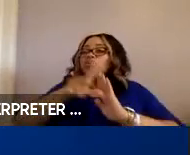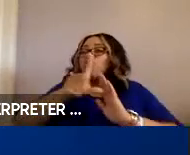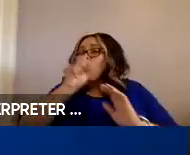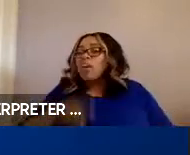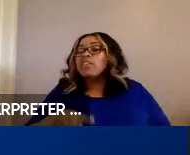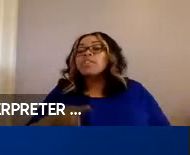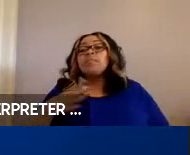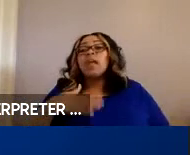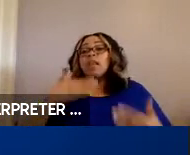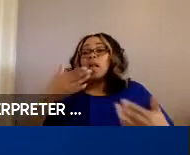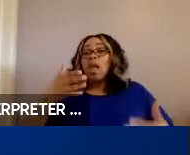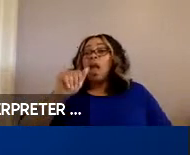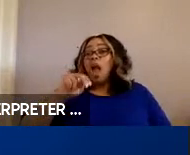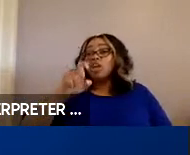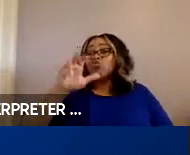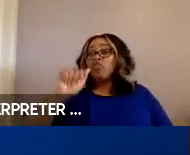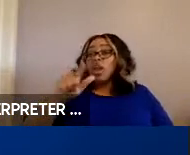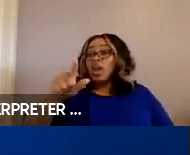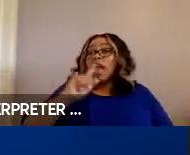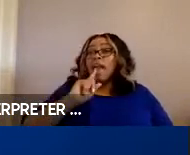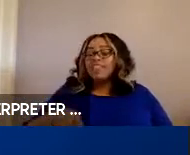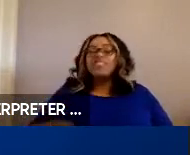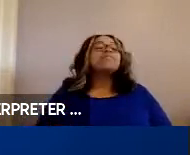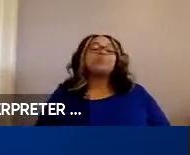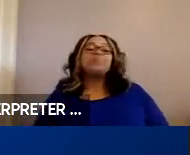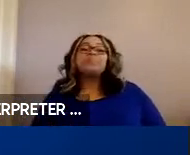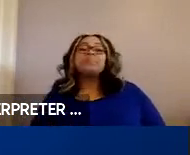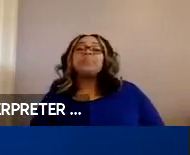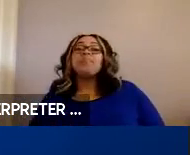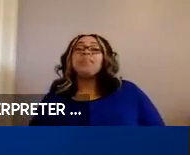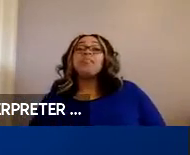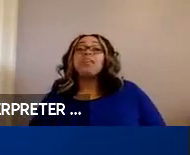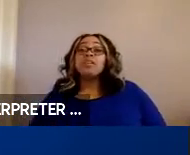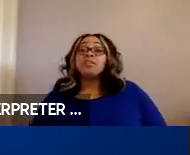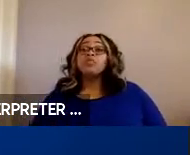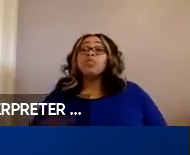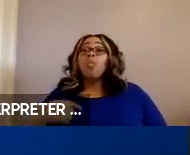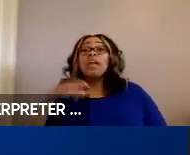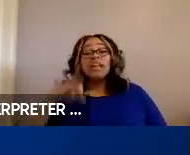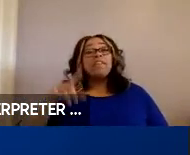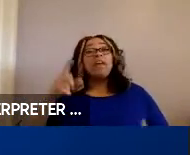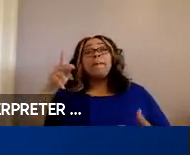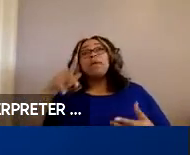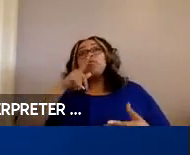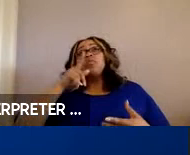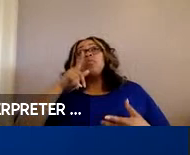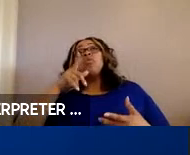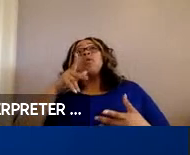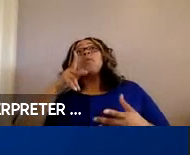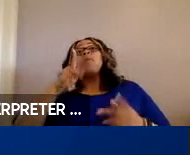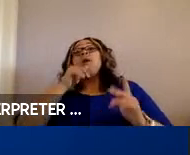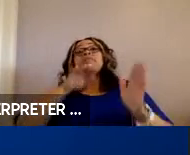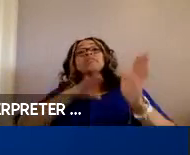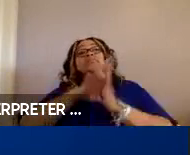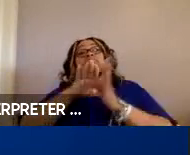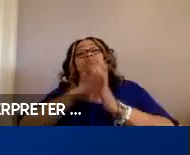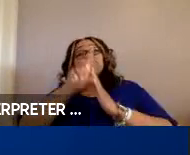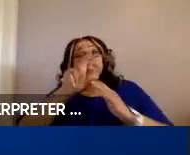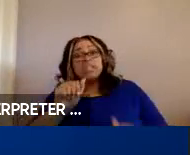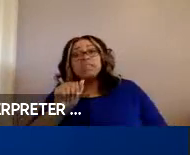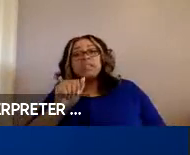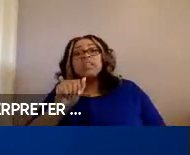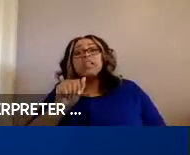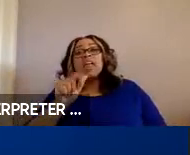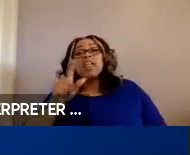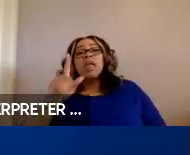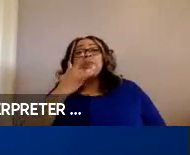I'll let Andrea start. Sure. So we definitely heard from our participants with developmental disabilities that they would really